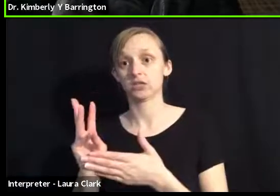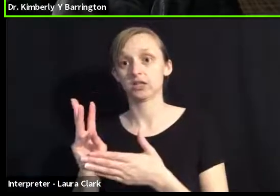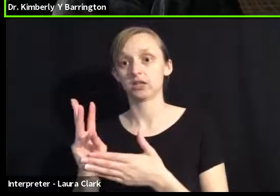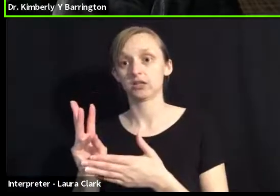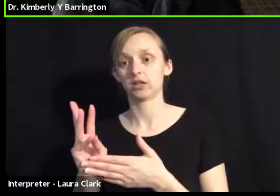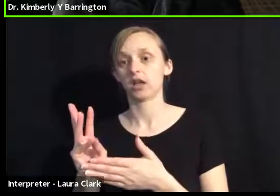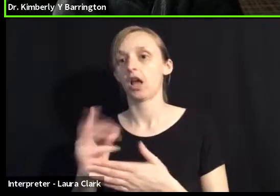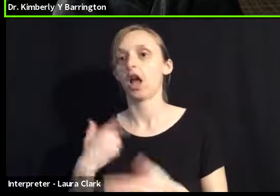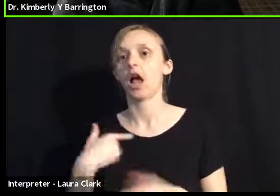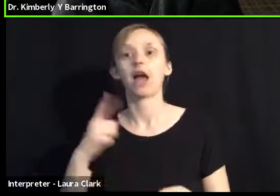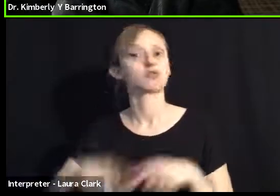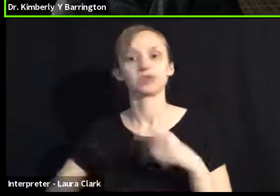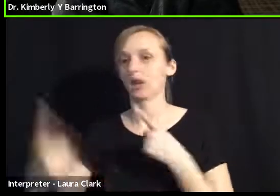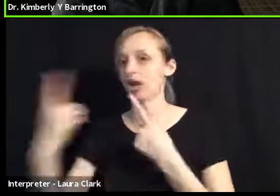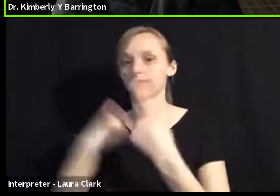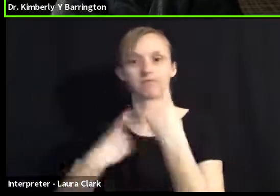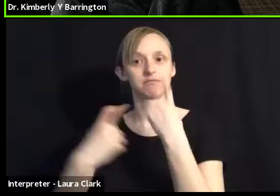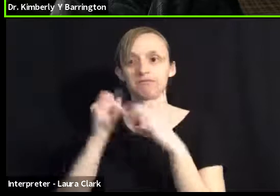been interviewed.